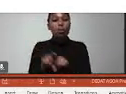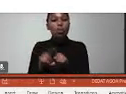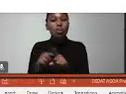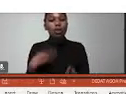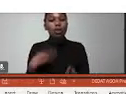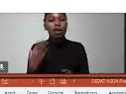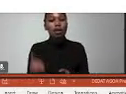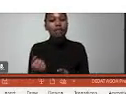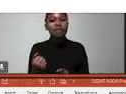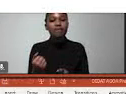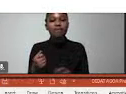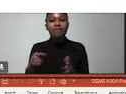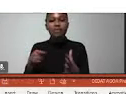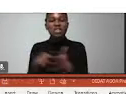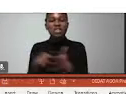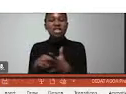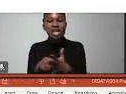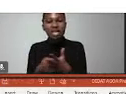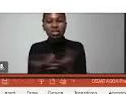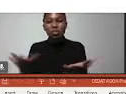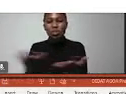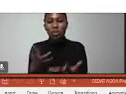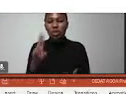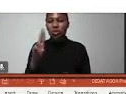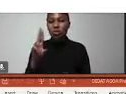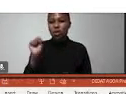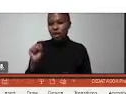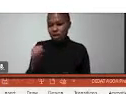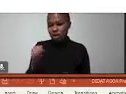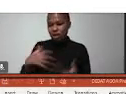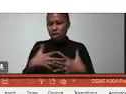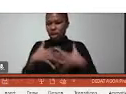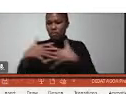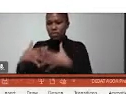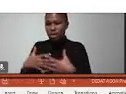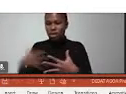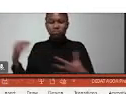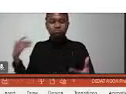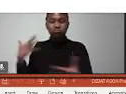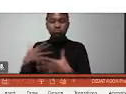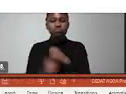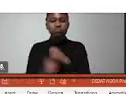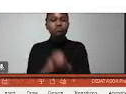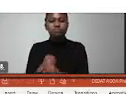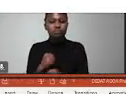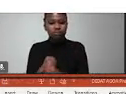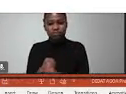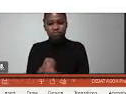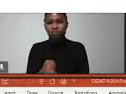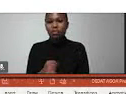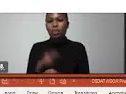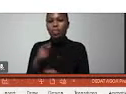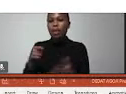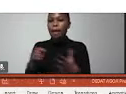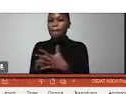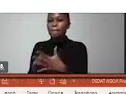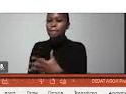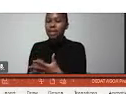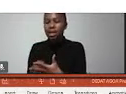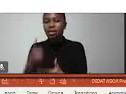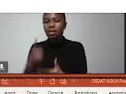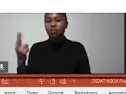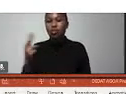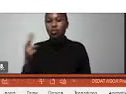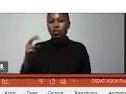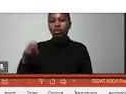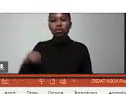trade fairs in the US on two consecutive years. And it's a burgeoning market, both for travel.